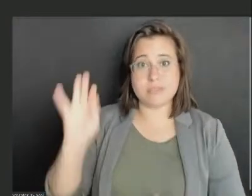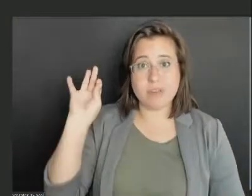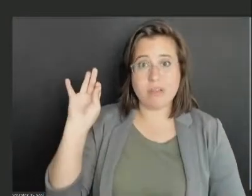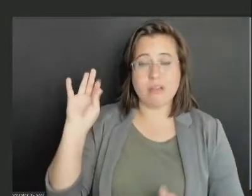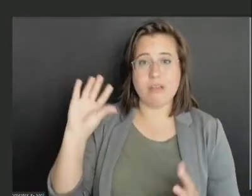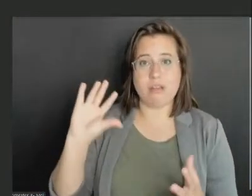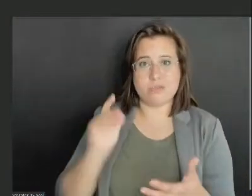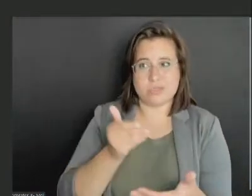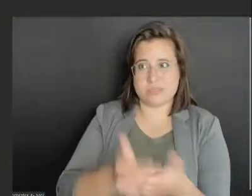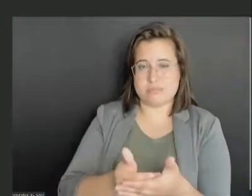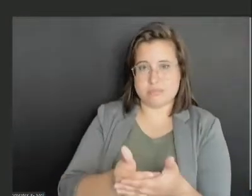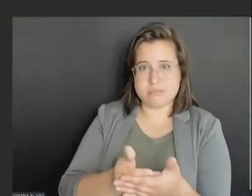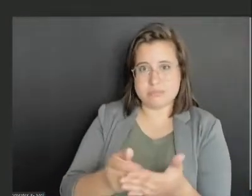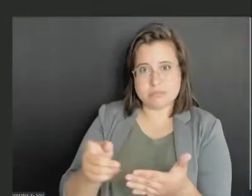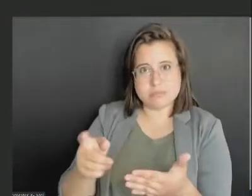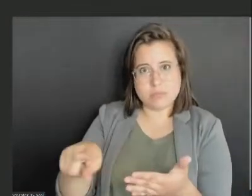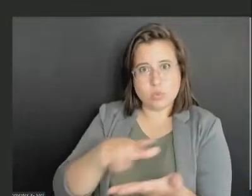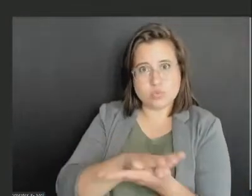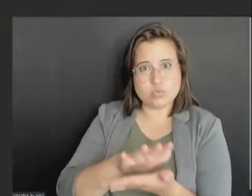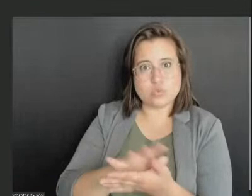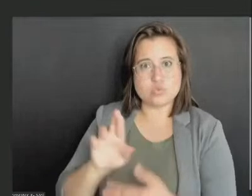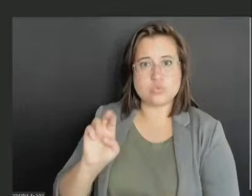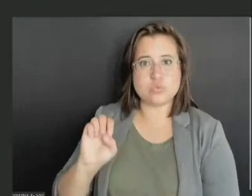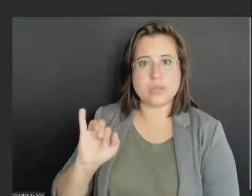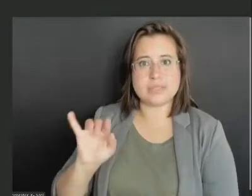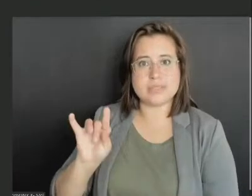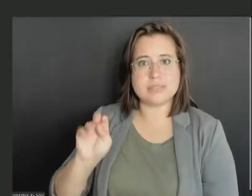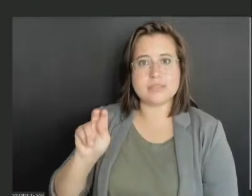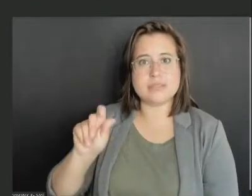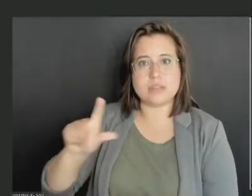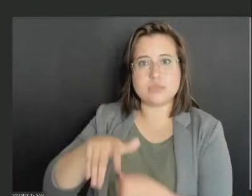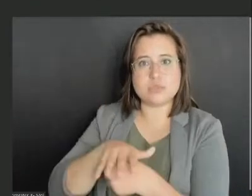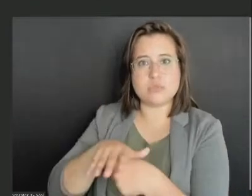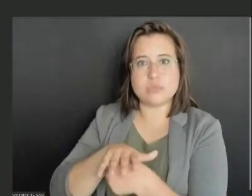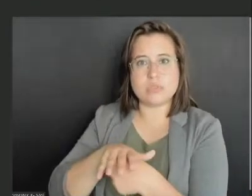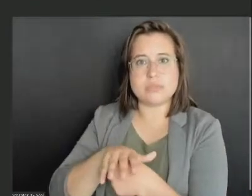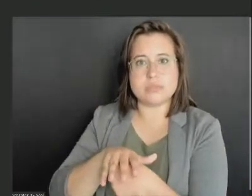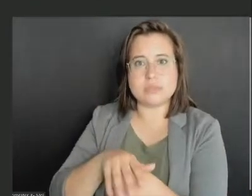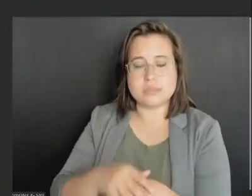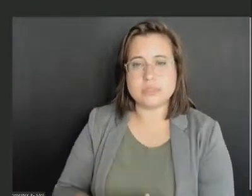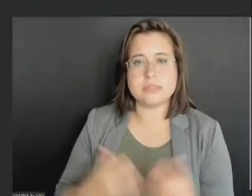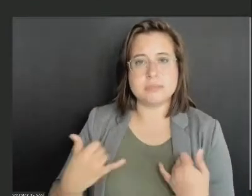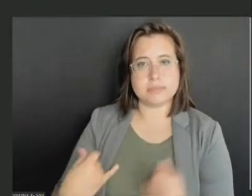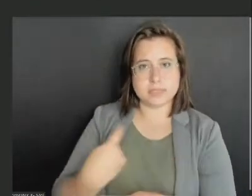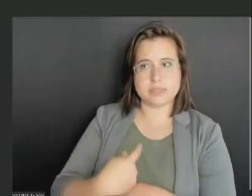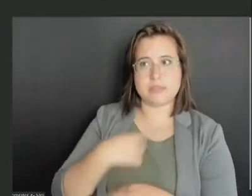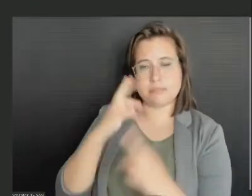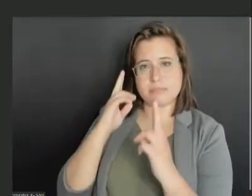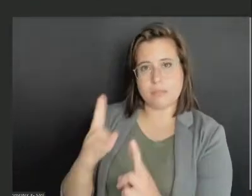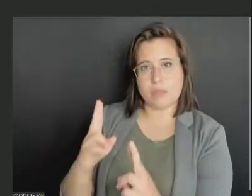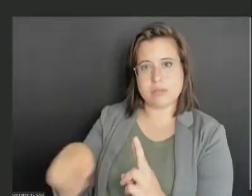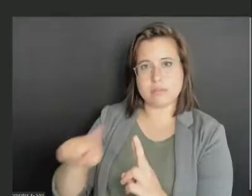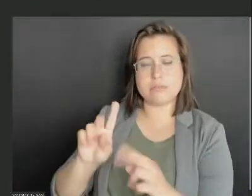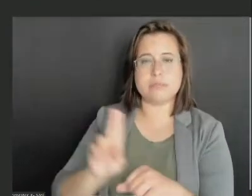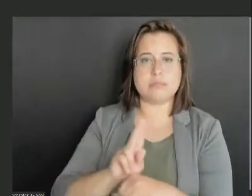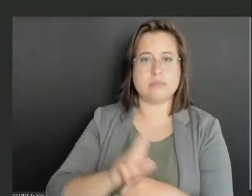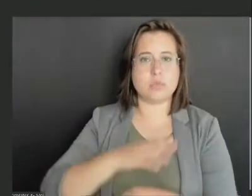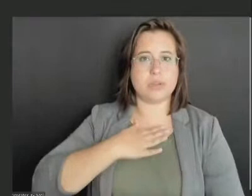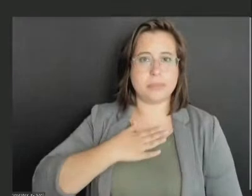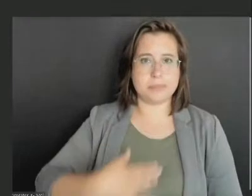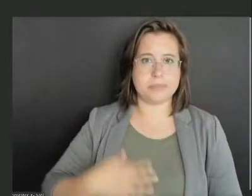residential locations. With that, today, I honor them by wearing my tribal